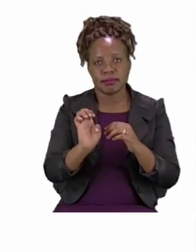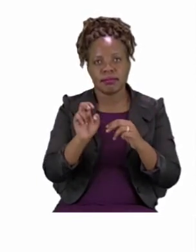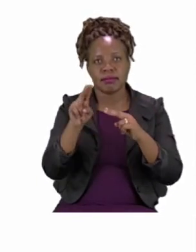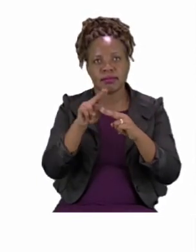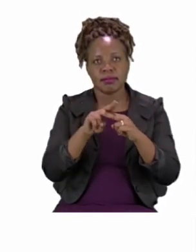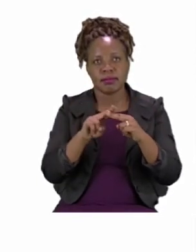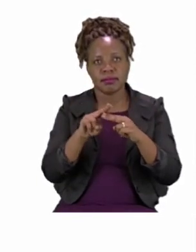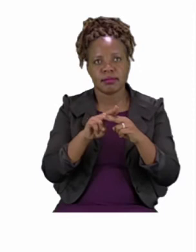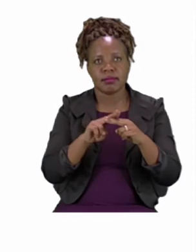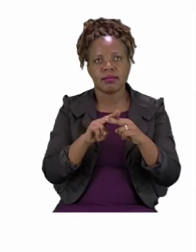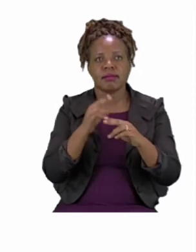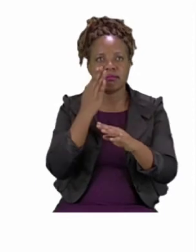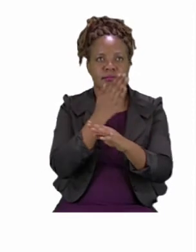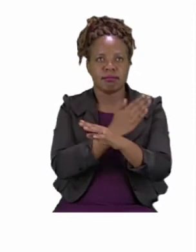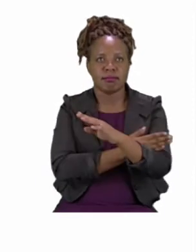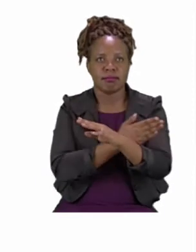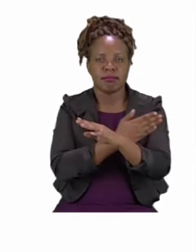blew it down.